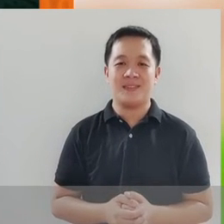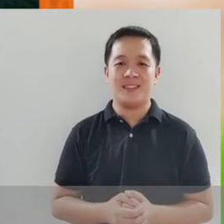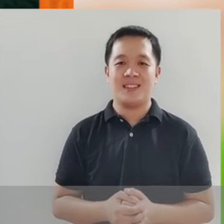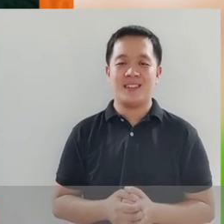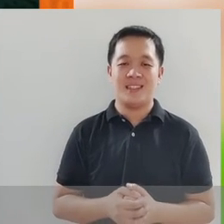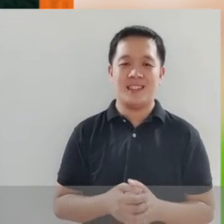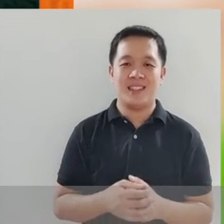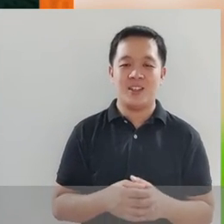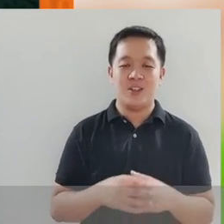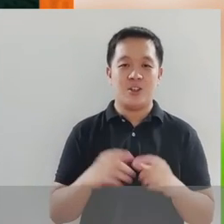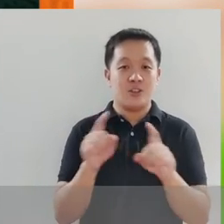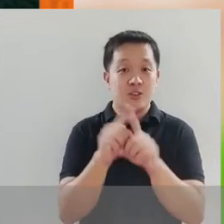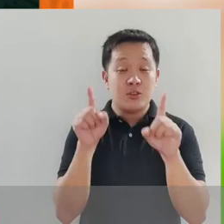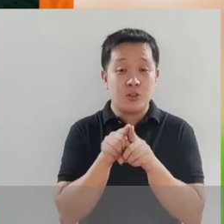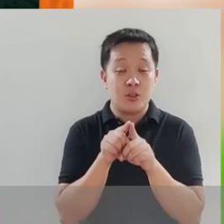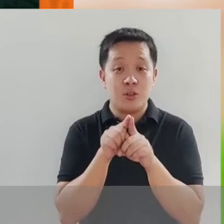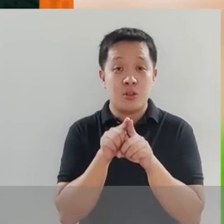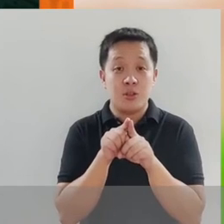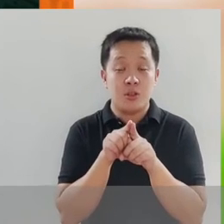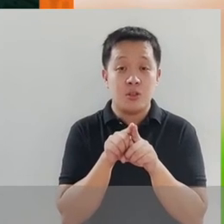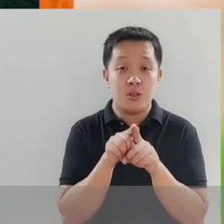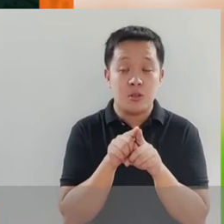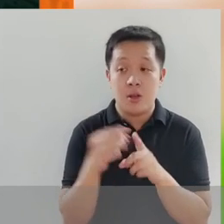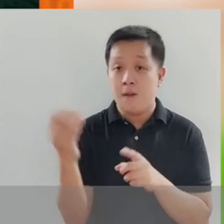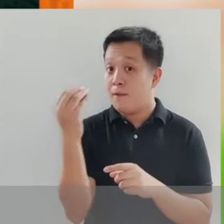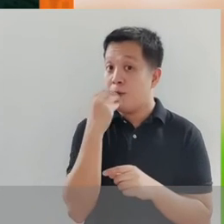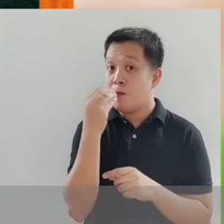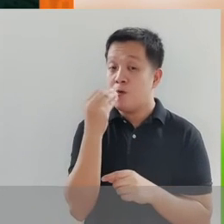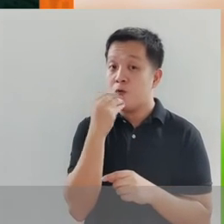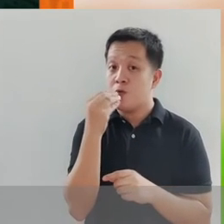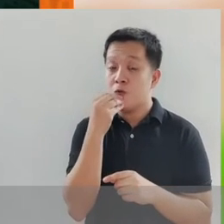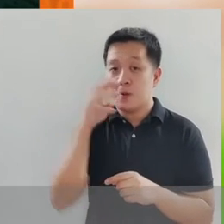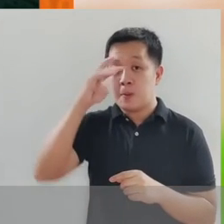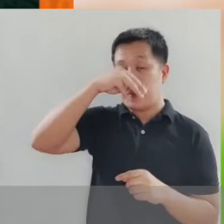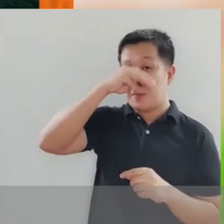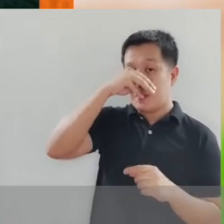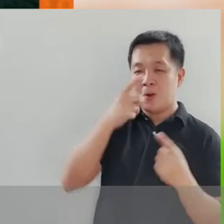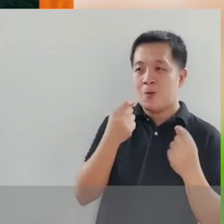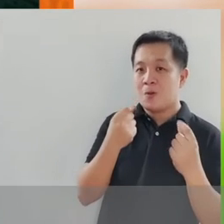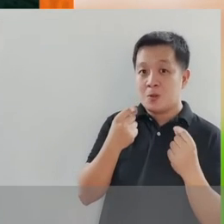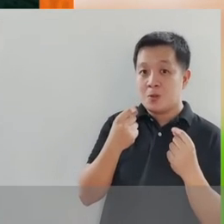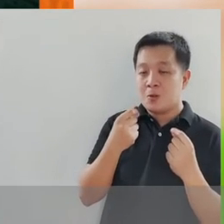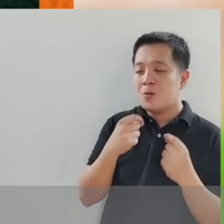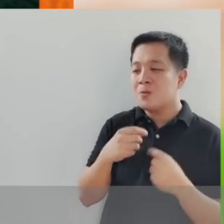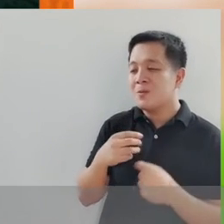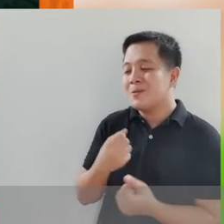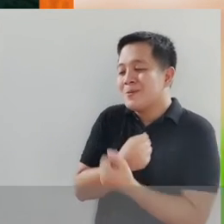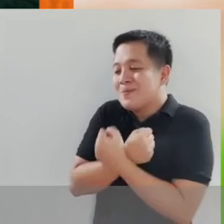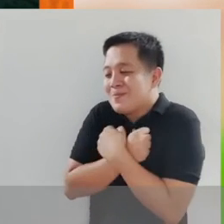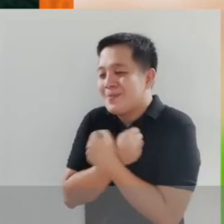Then this one is a type of food that mice love.